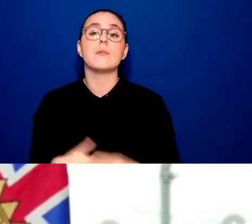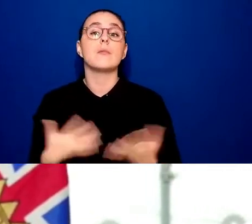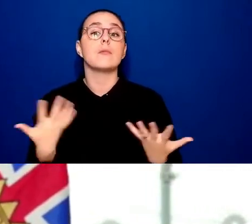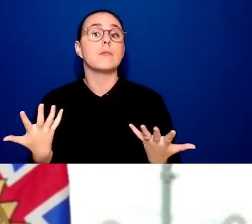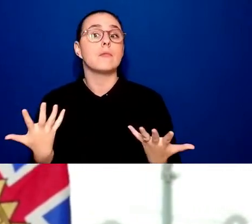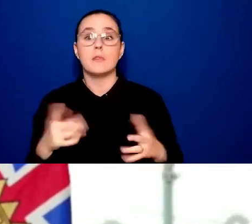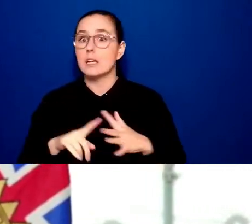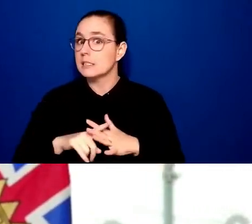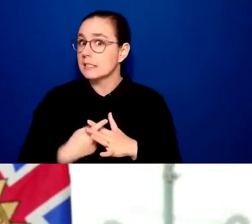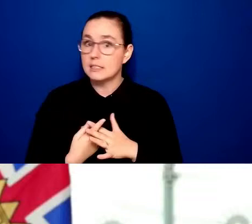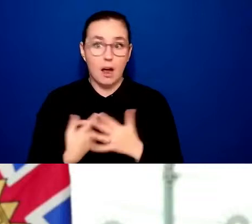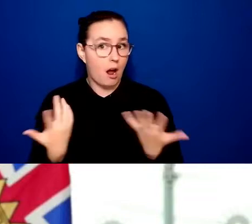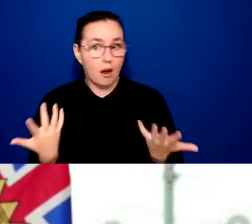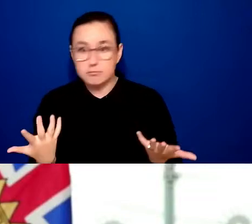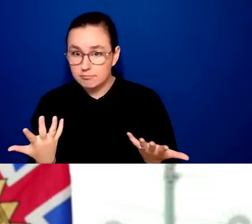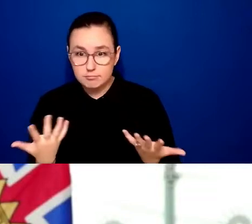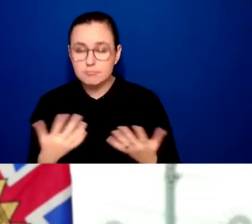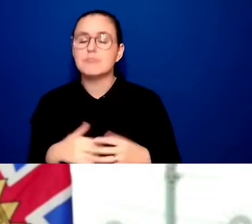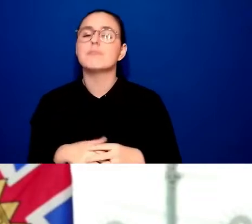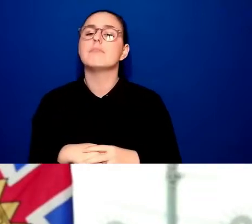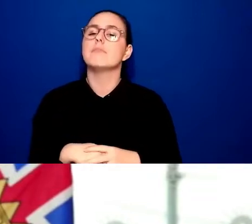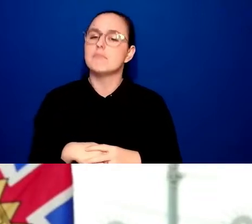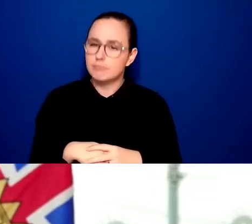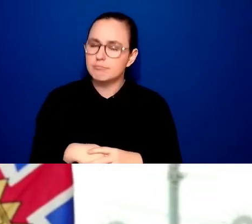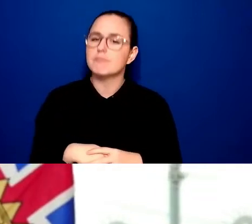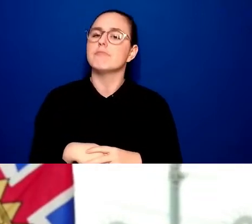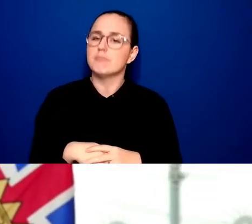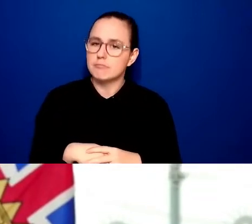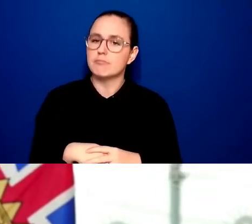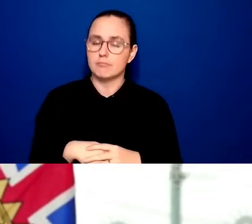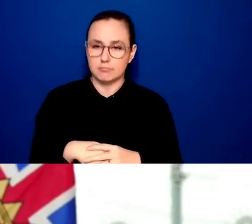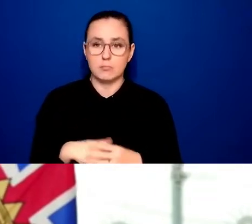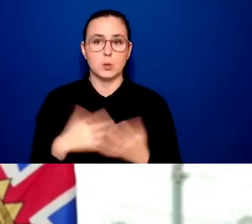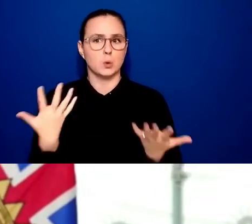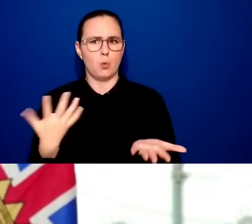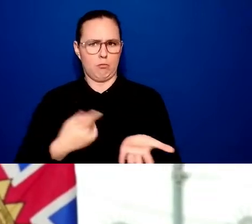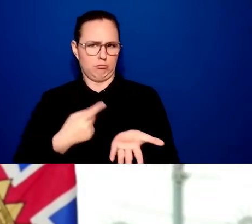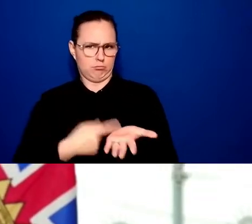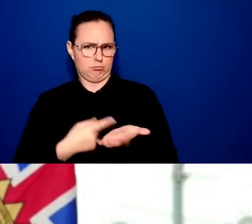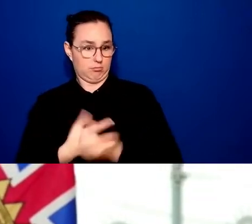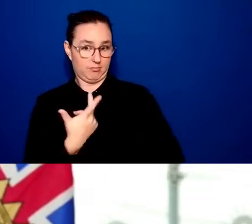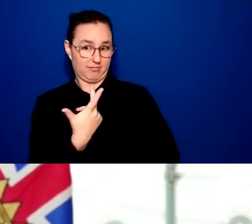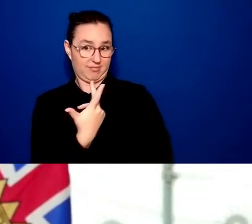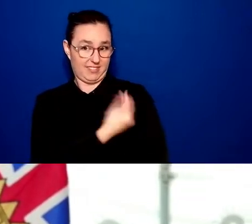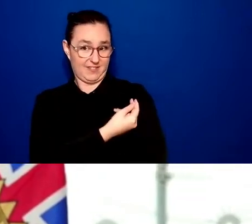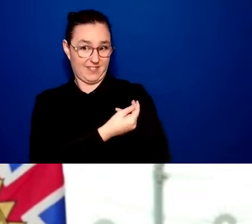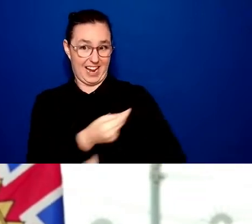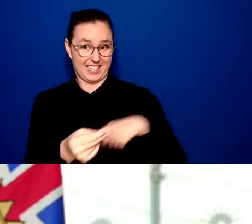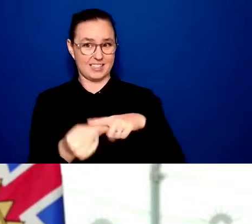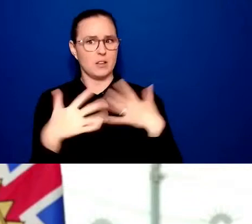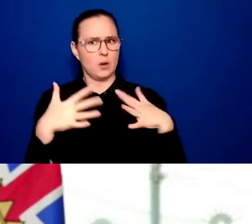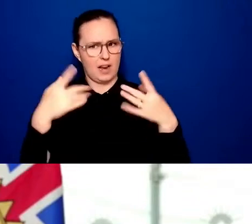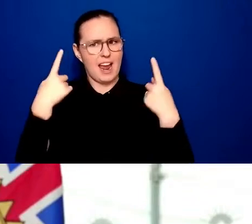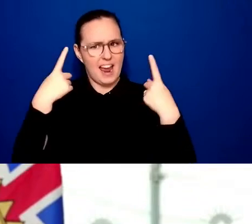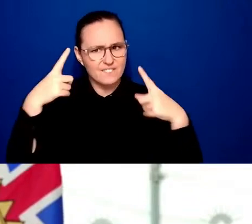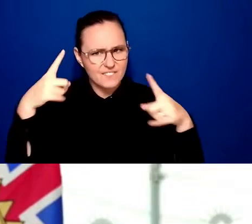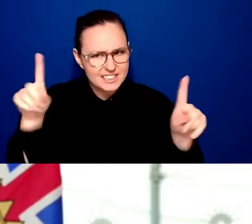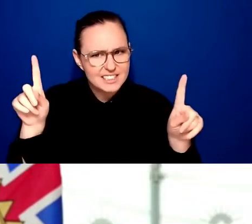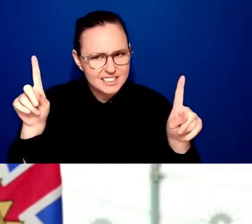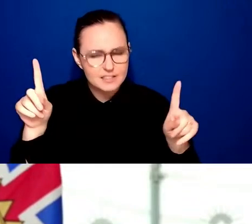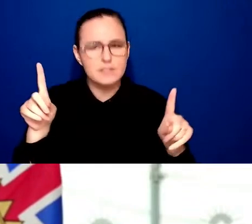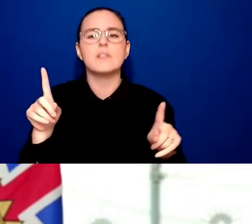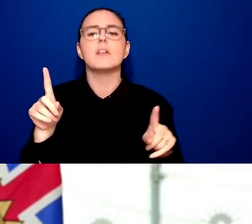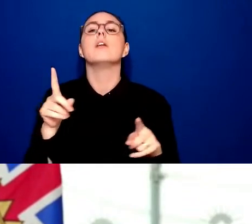some of the information that we have on how well vaccines are working in our community and updates on boosters. So to start